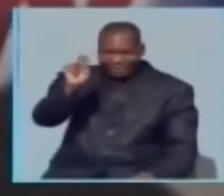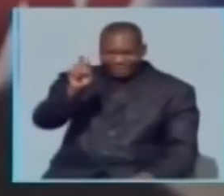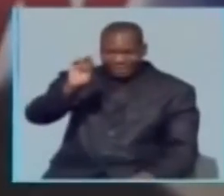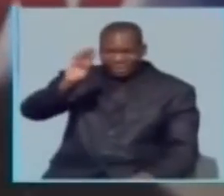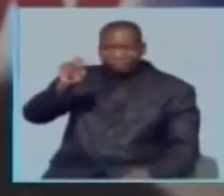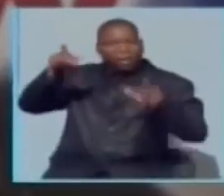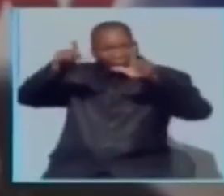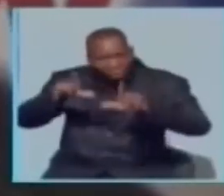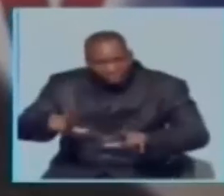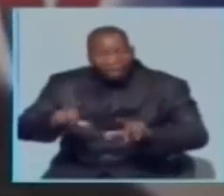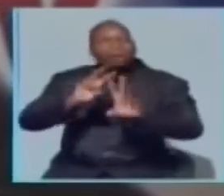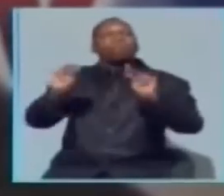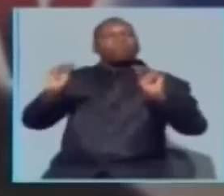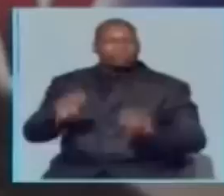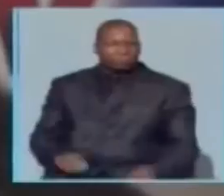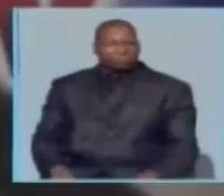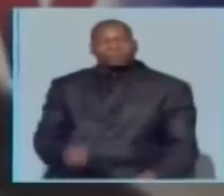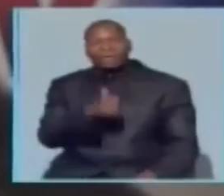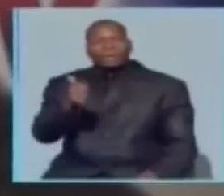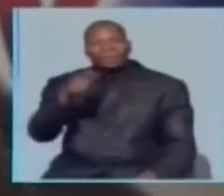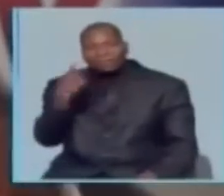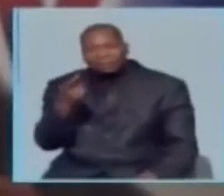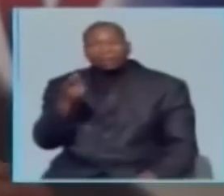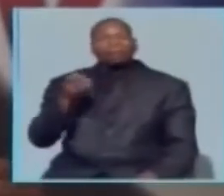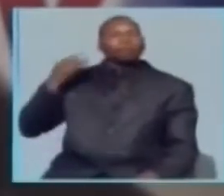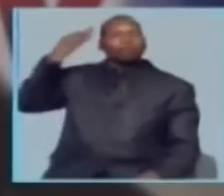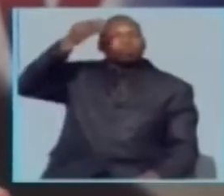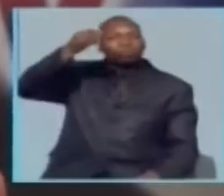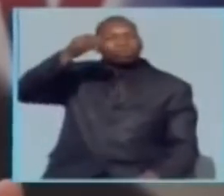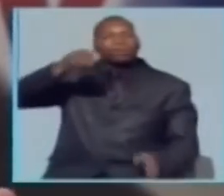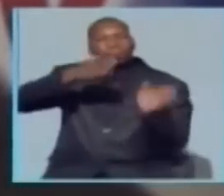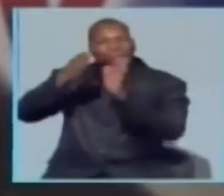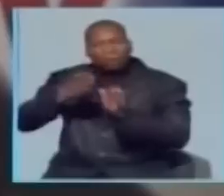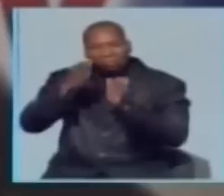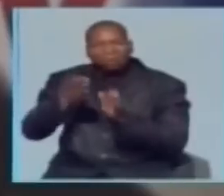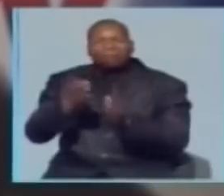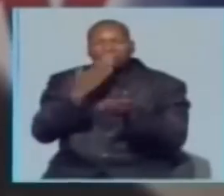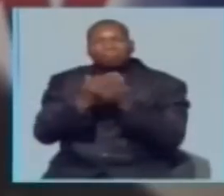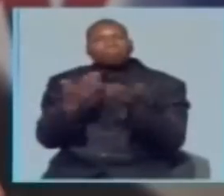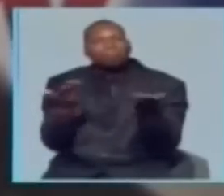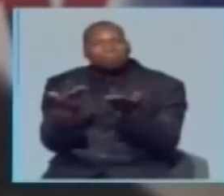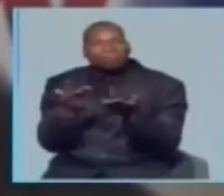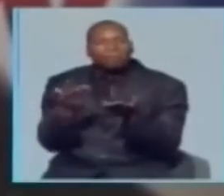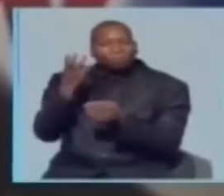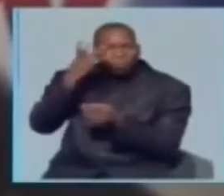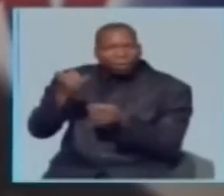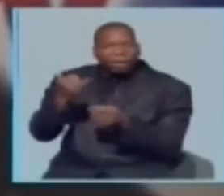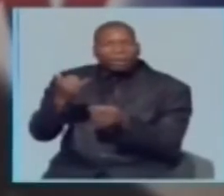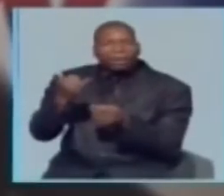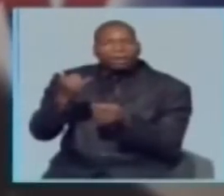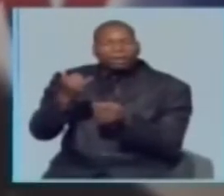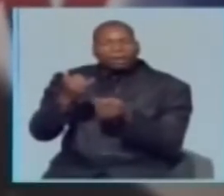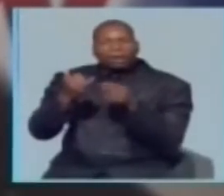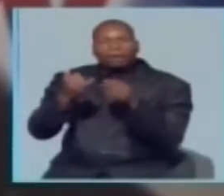have argued to say it's lack of proper planning, future planning, because we were depending on a